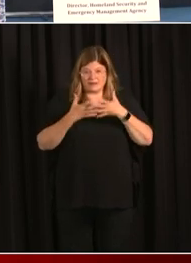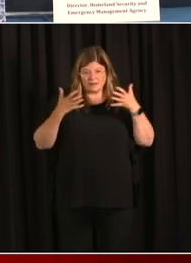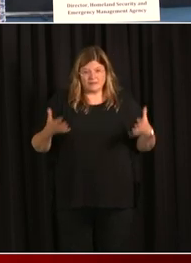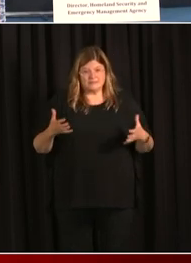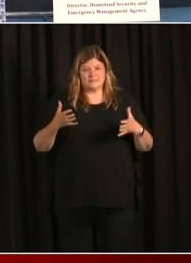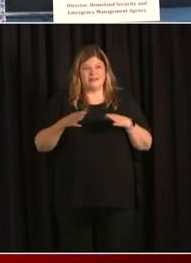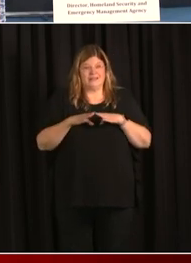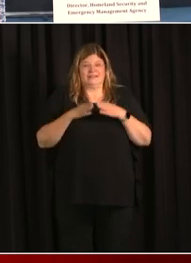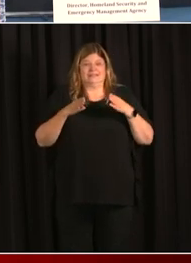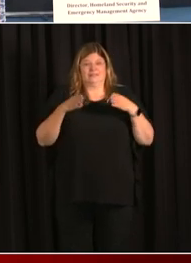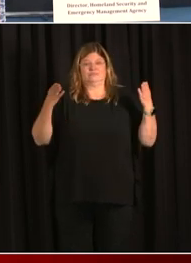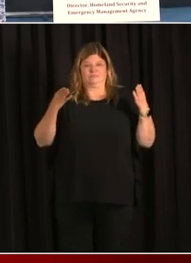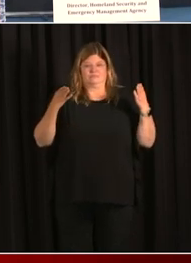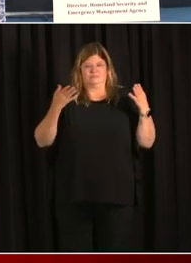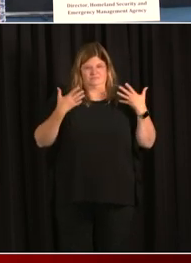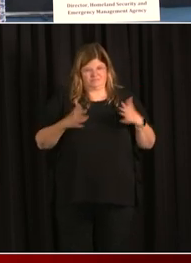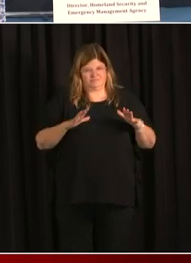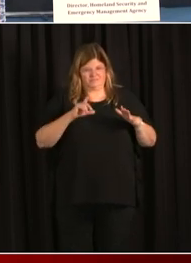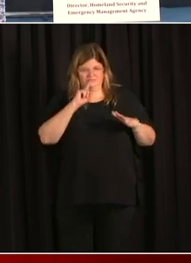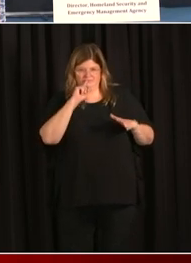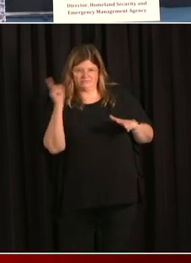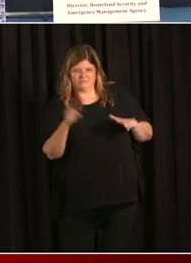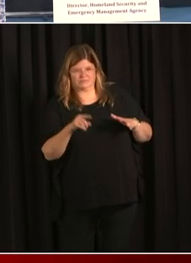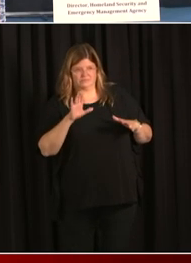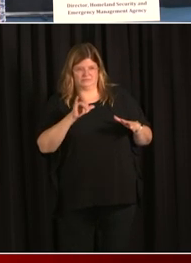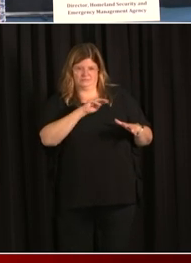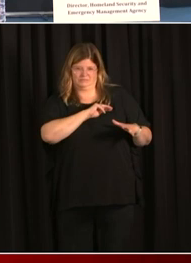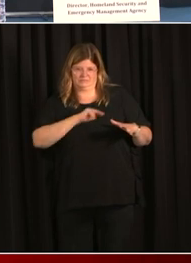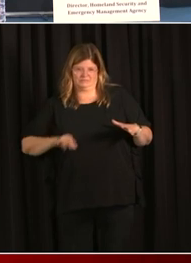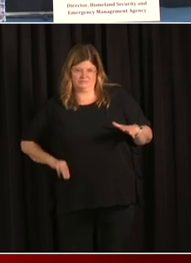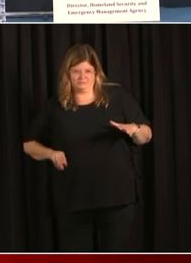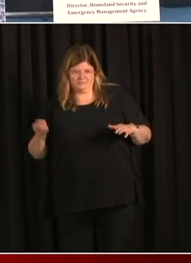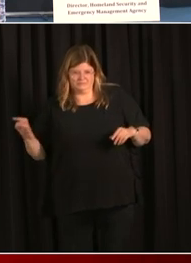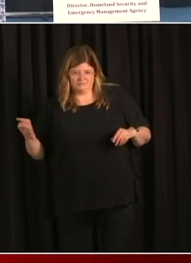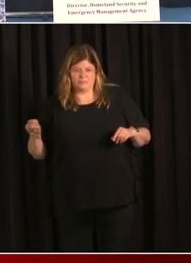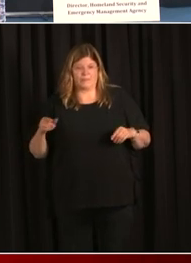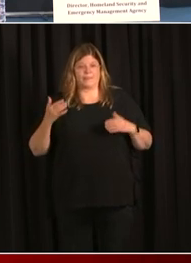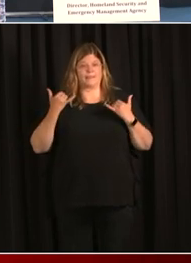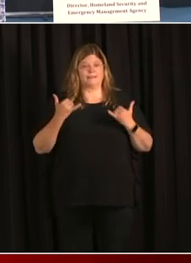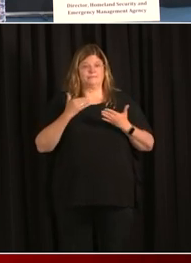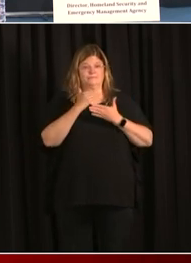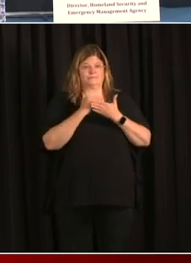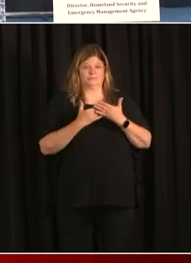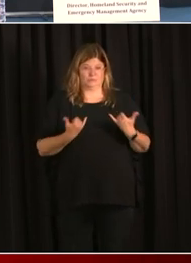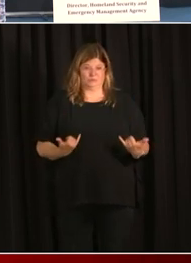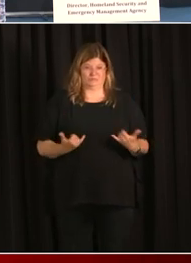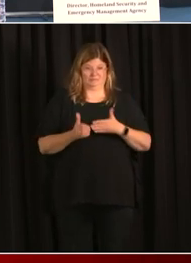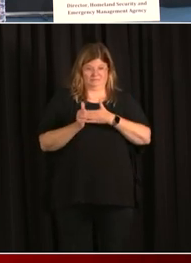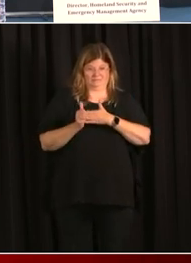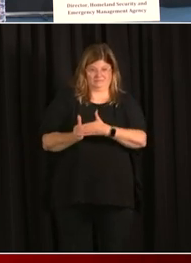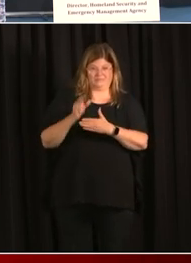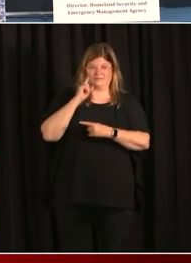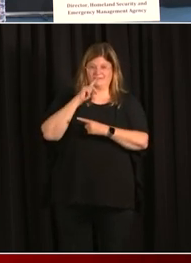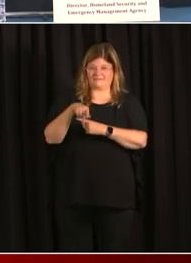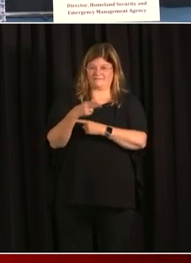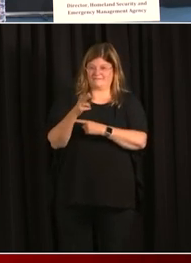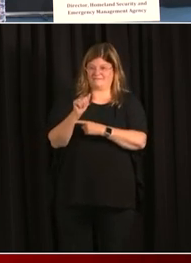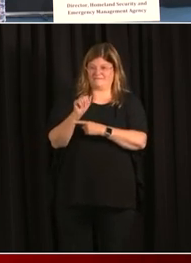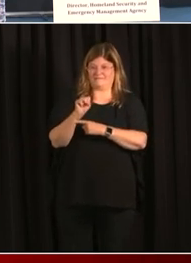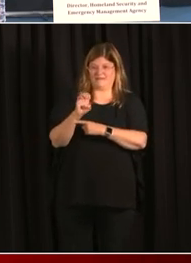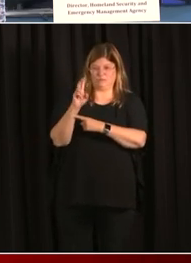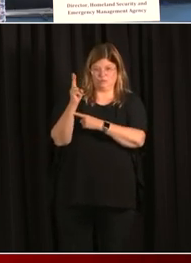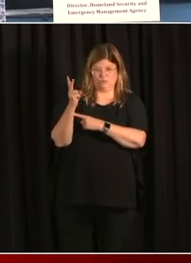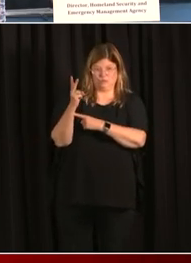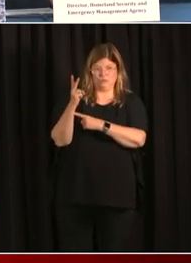slide. This here lists all of our current guidance for phase 2, and it's a really good reference